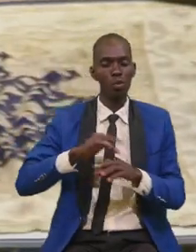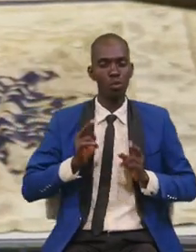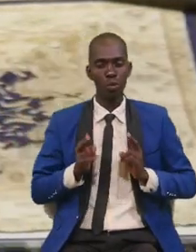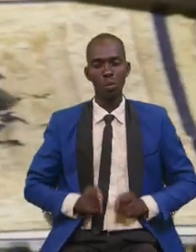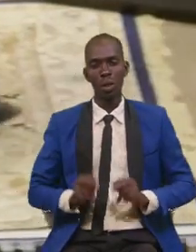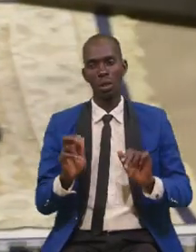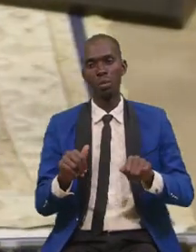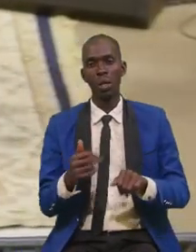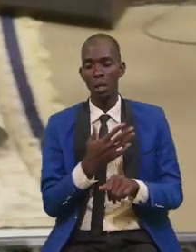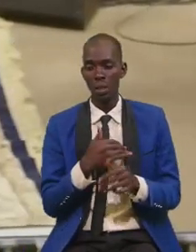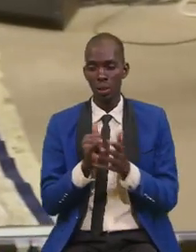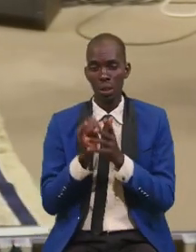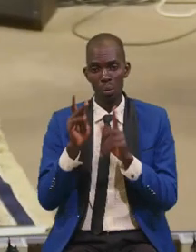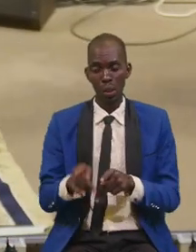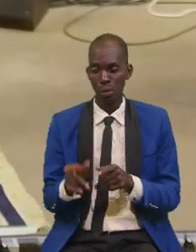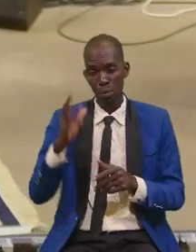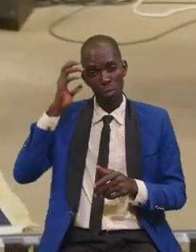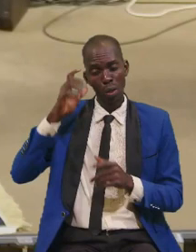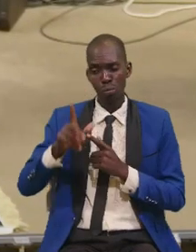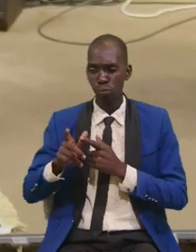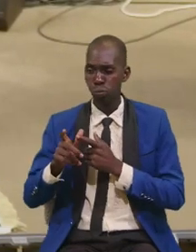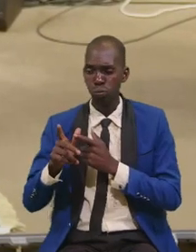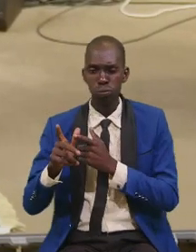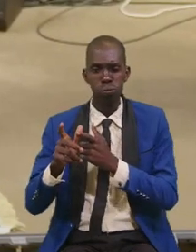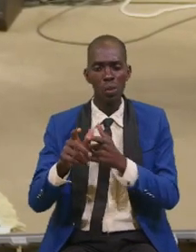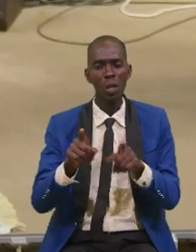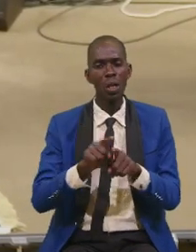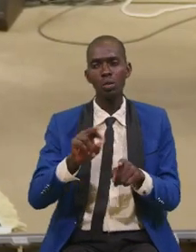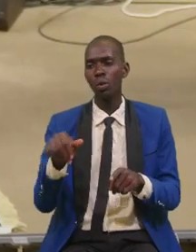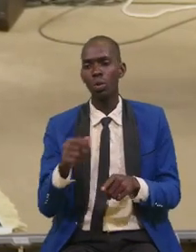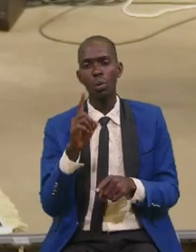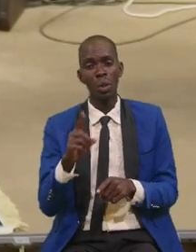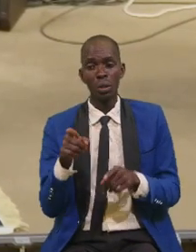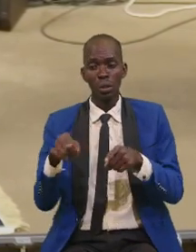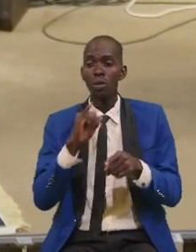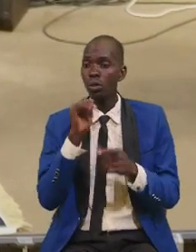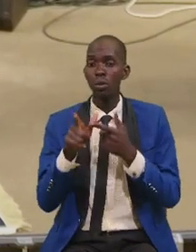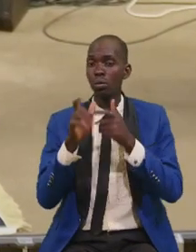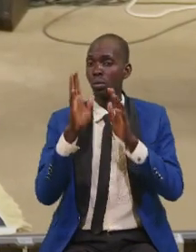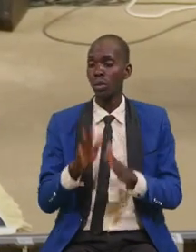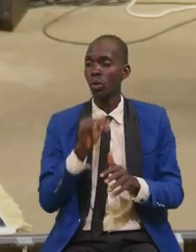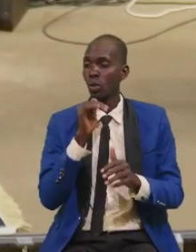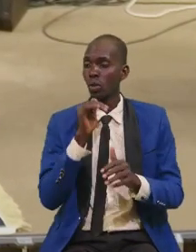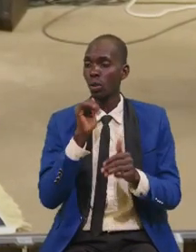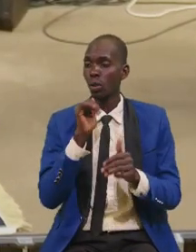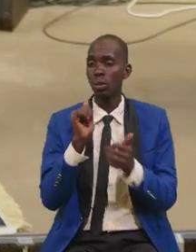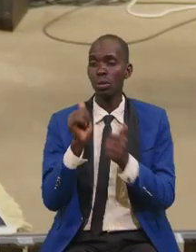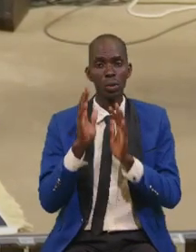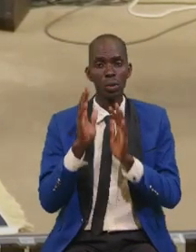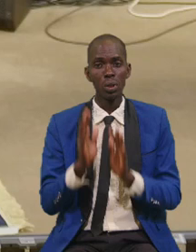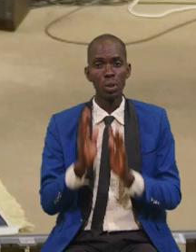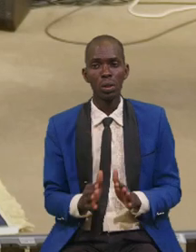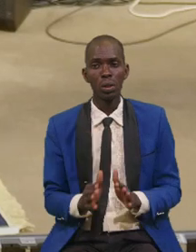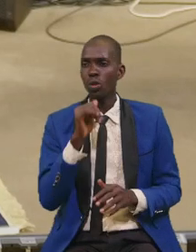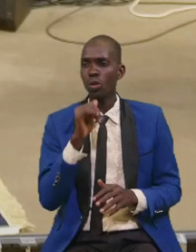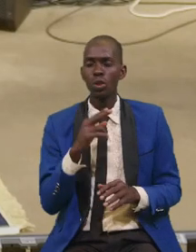he runs like nobody else can run. And he's not an athlete, it's not the human spirit, it's another spirit that